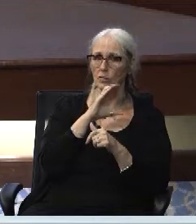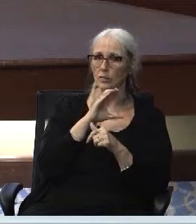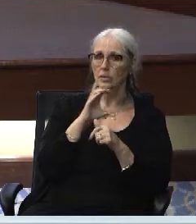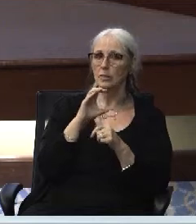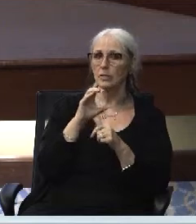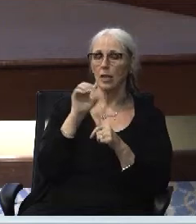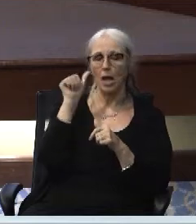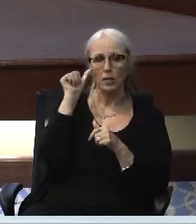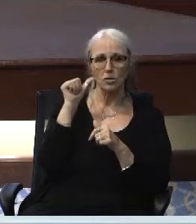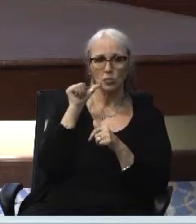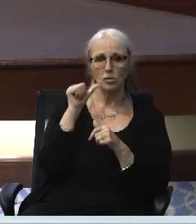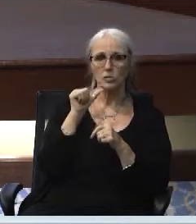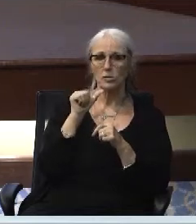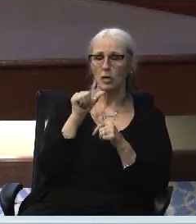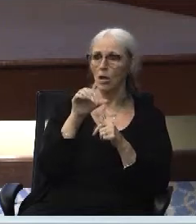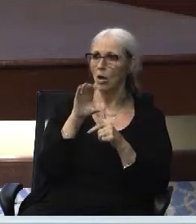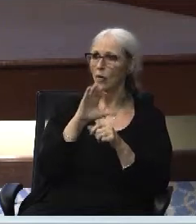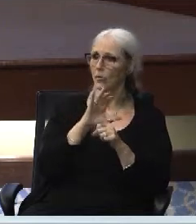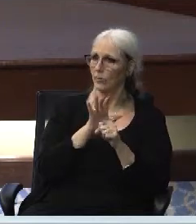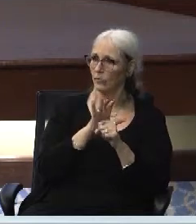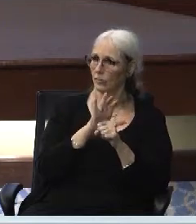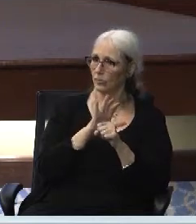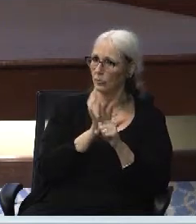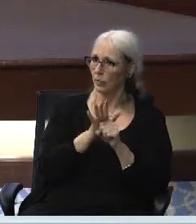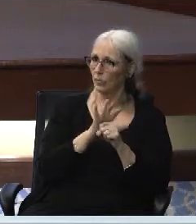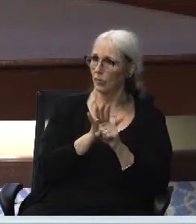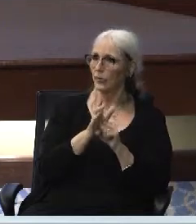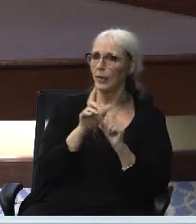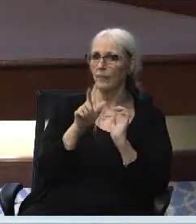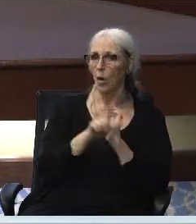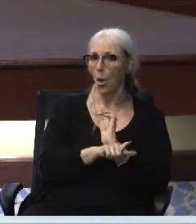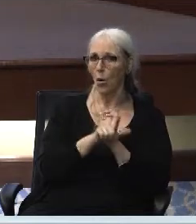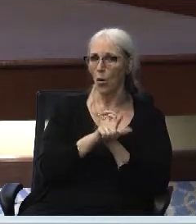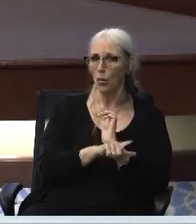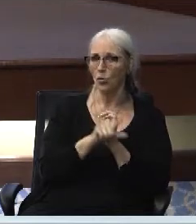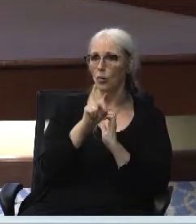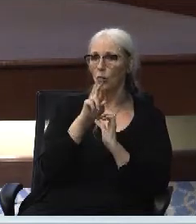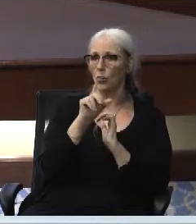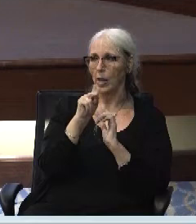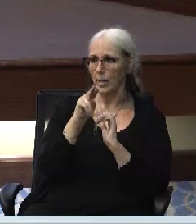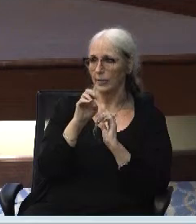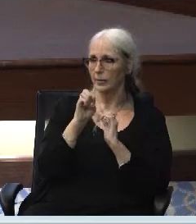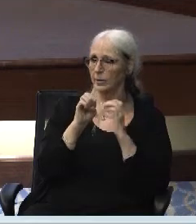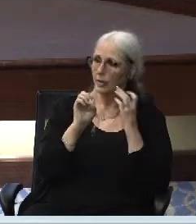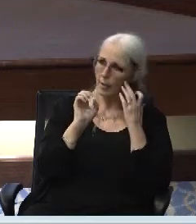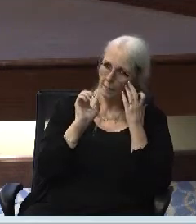and uptakers of COVID-19 vaccines, so we're seeing lower rates for them.